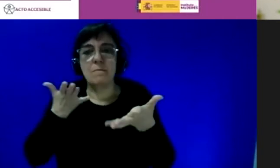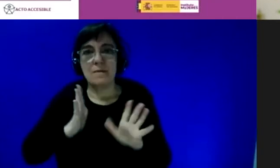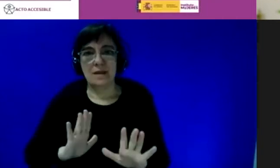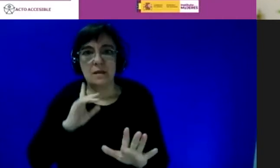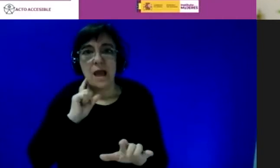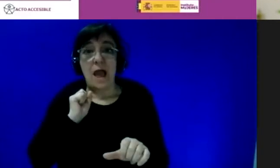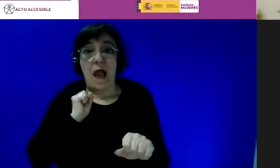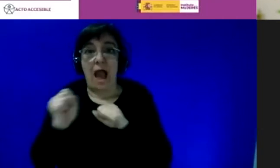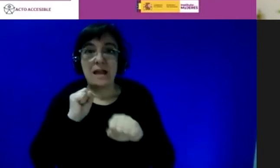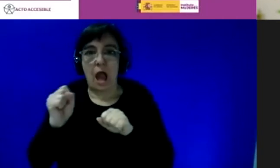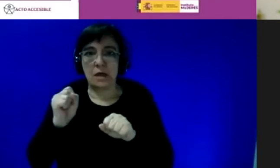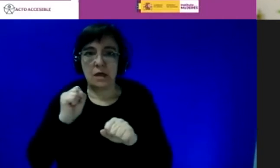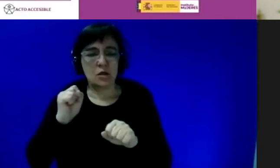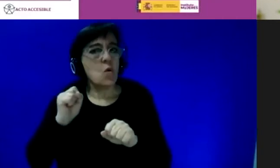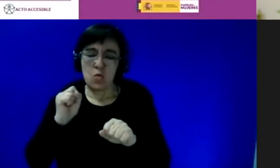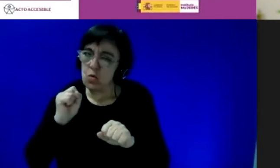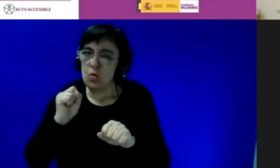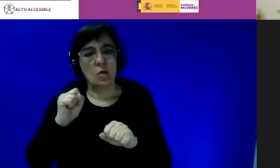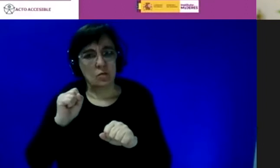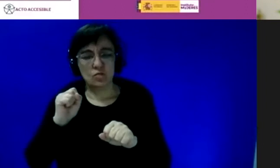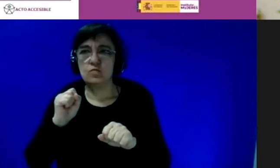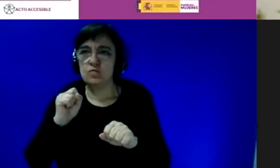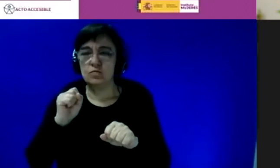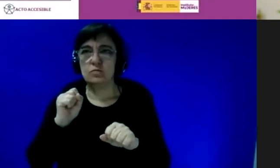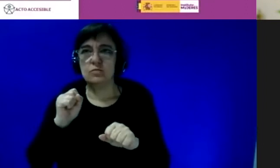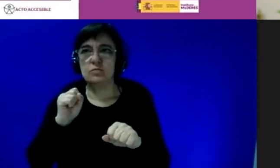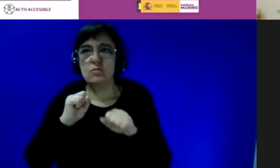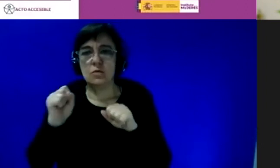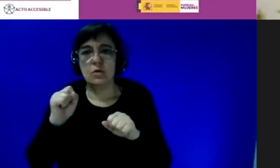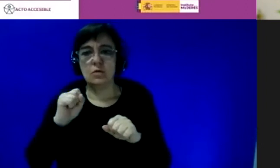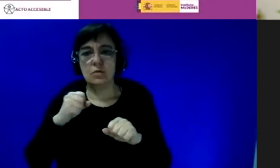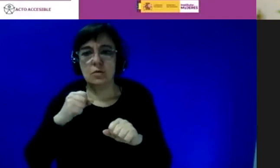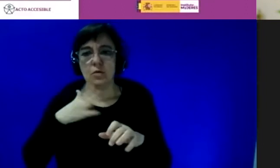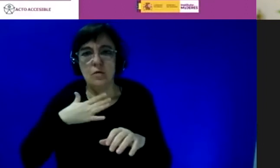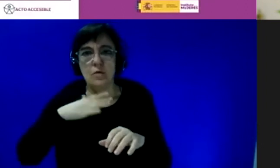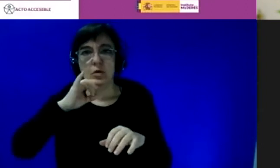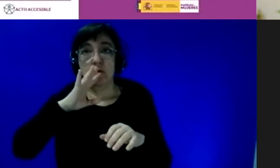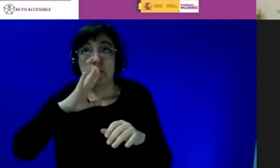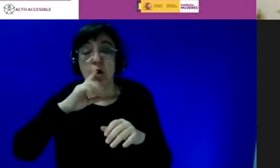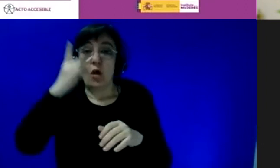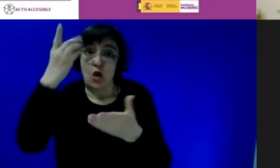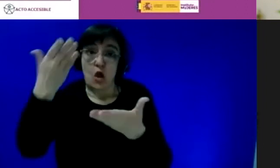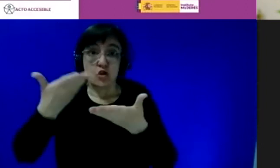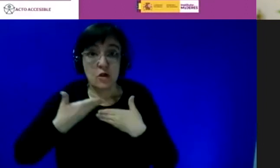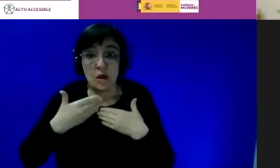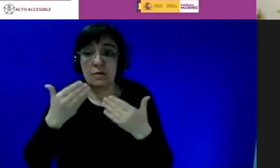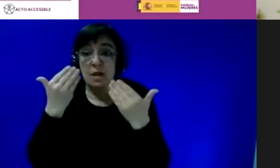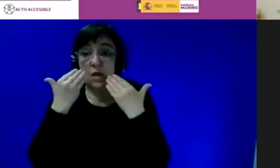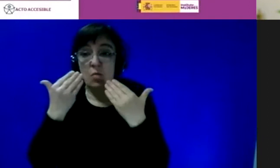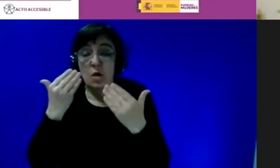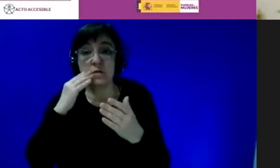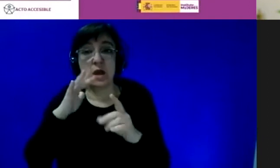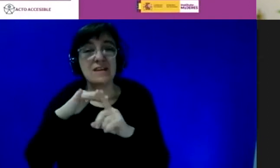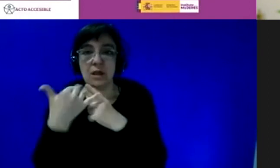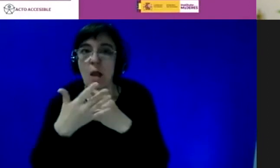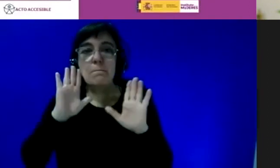God saved us, and we now in safe, far from this situation. But in Ukraine,